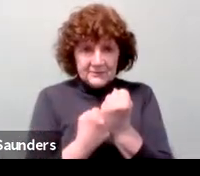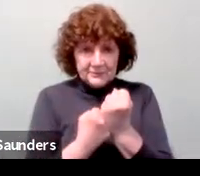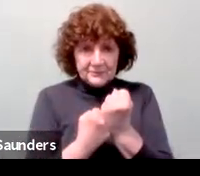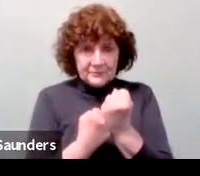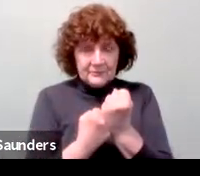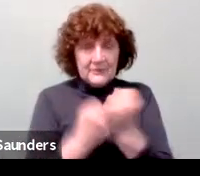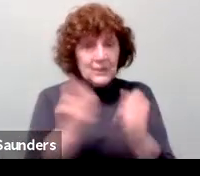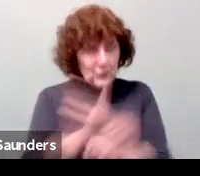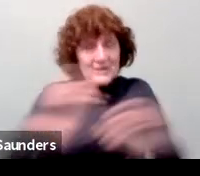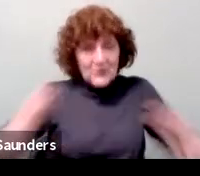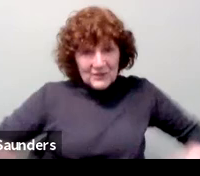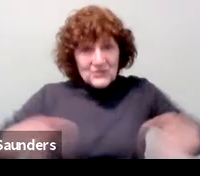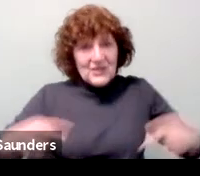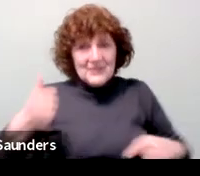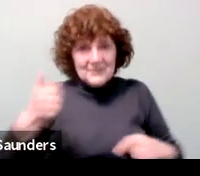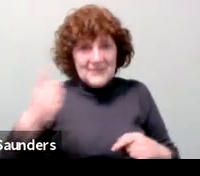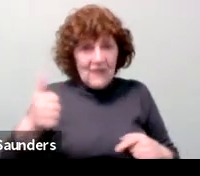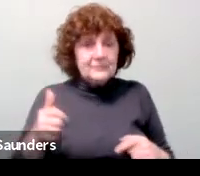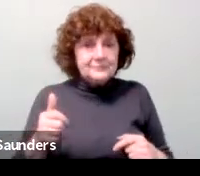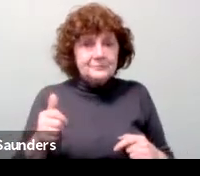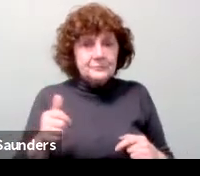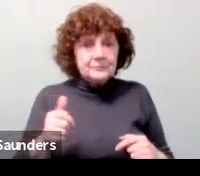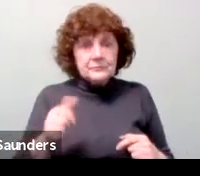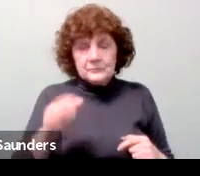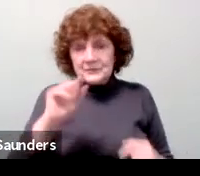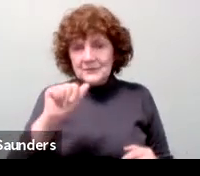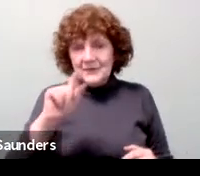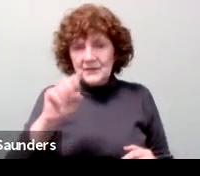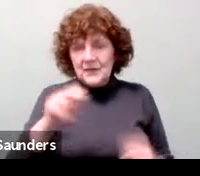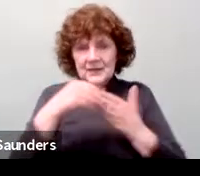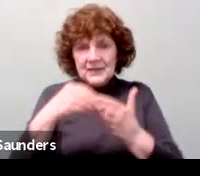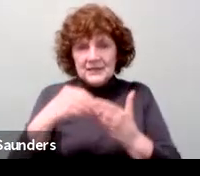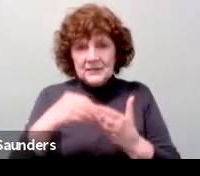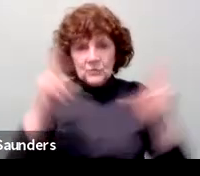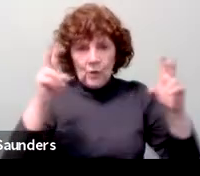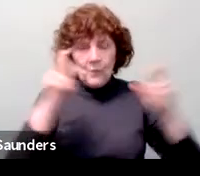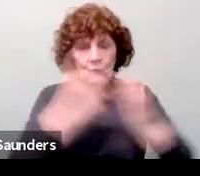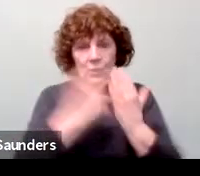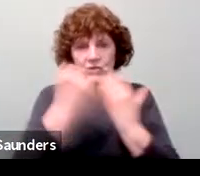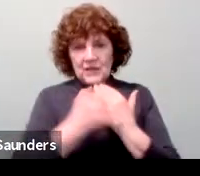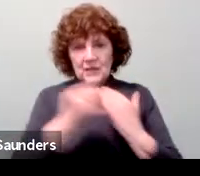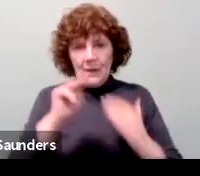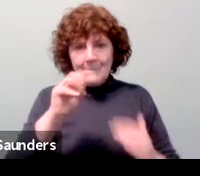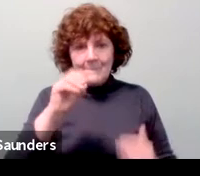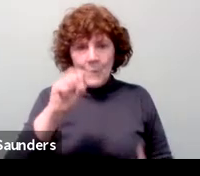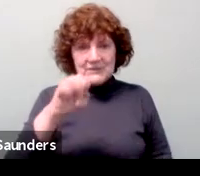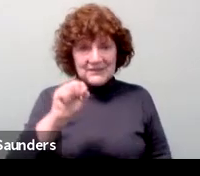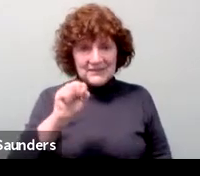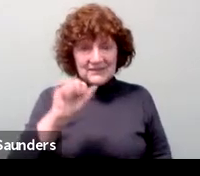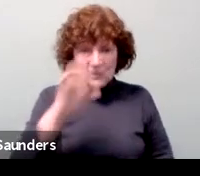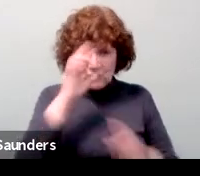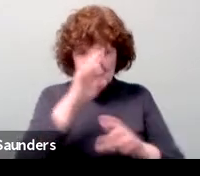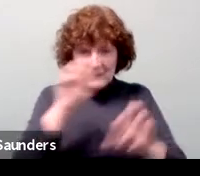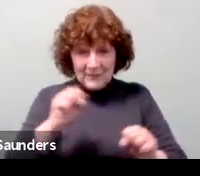user himself, Matan leads Project Moses, which is Respectability Los Angeles's